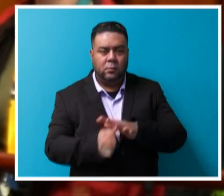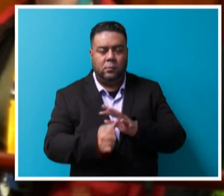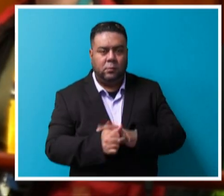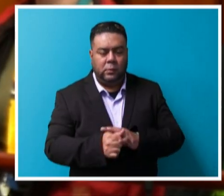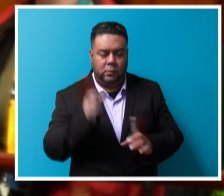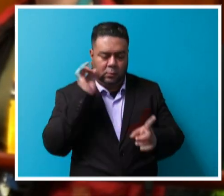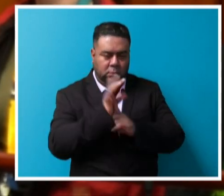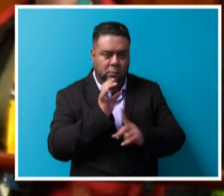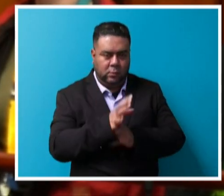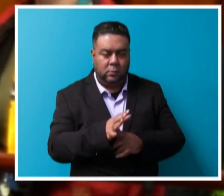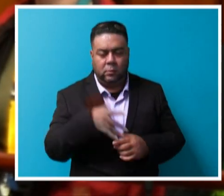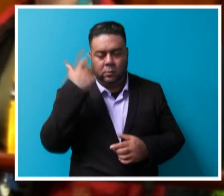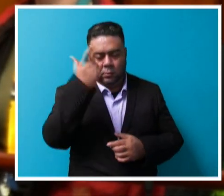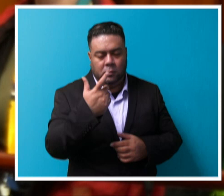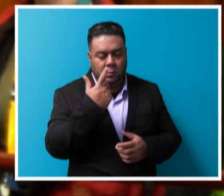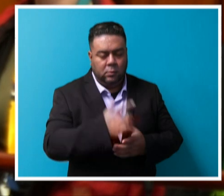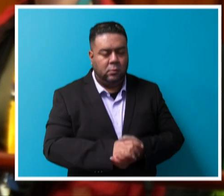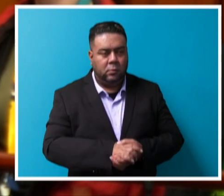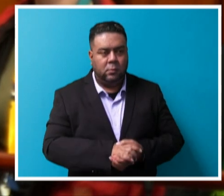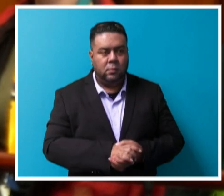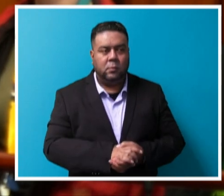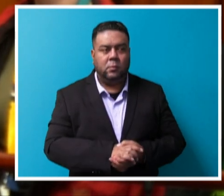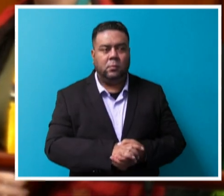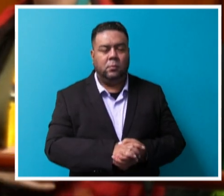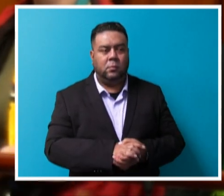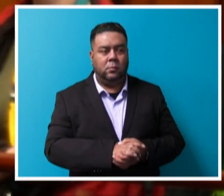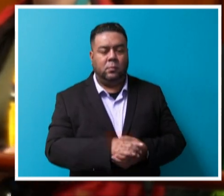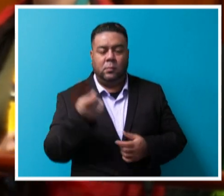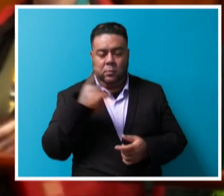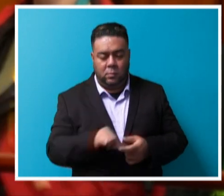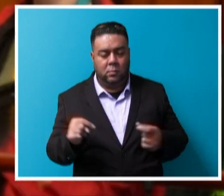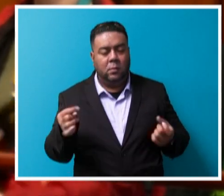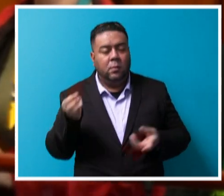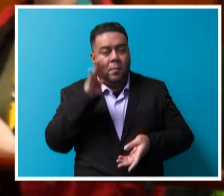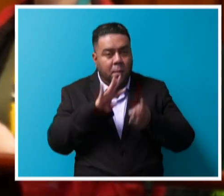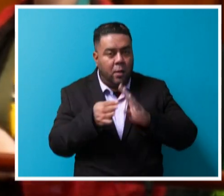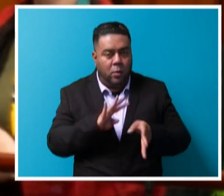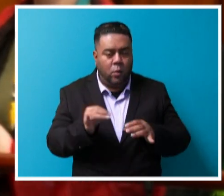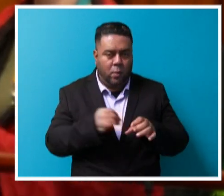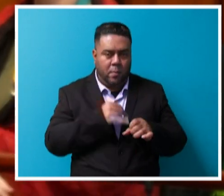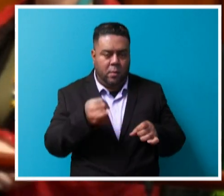care, and the procurement of medicine and biomedical equipment.